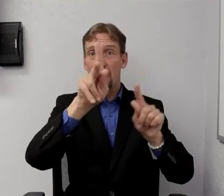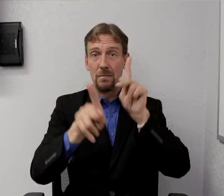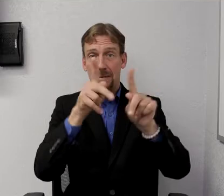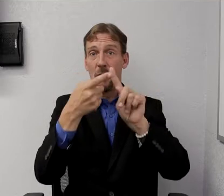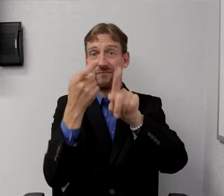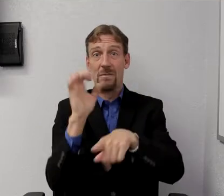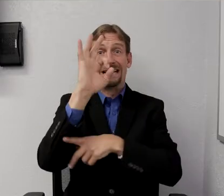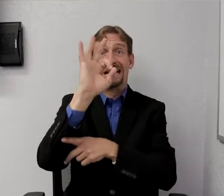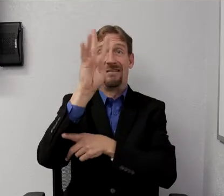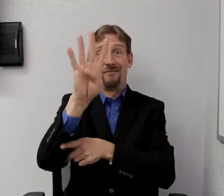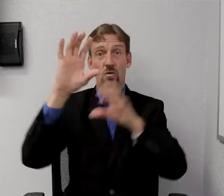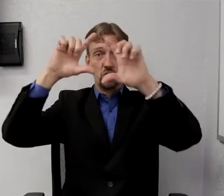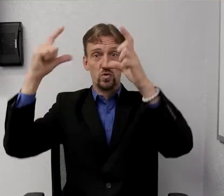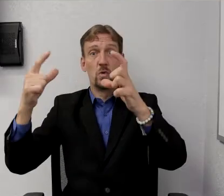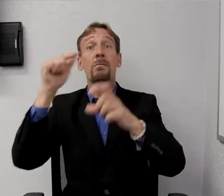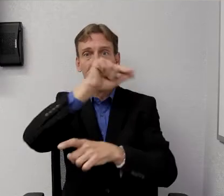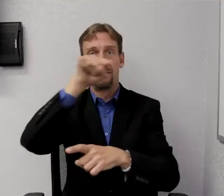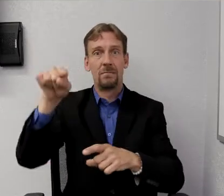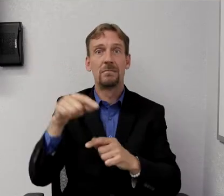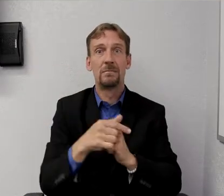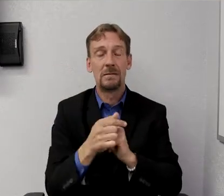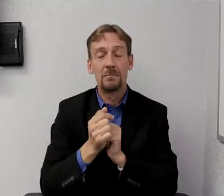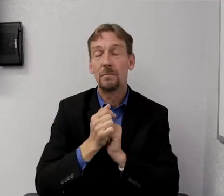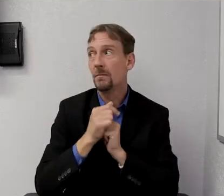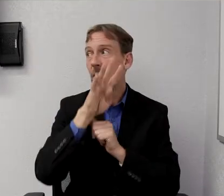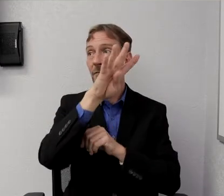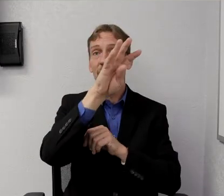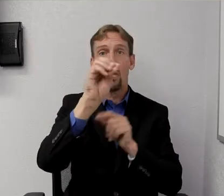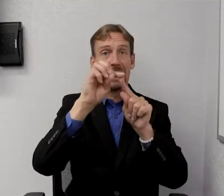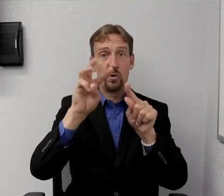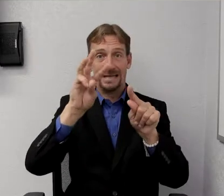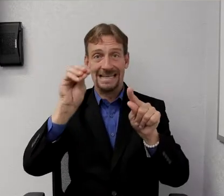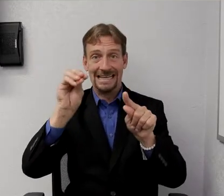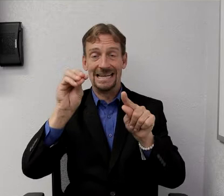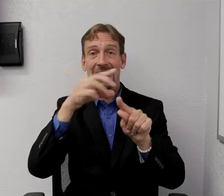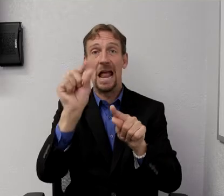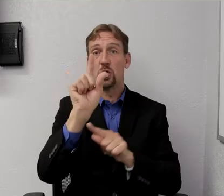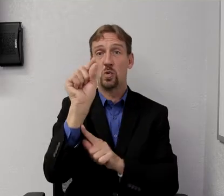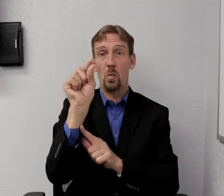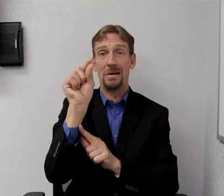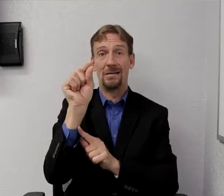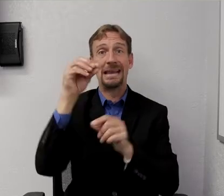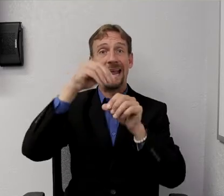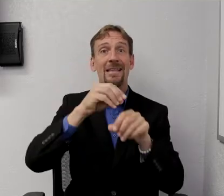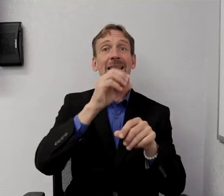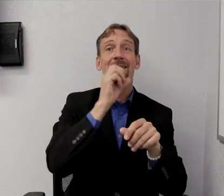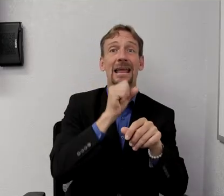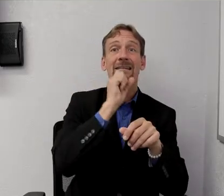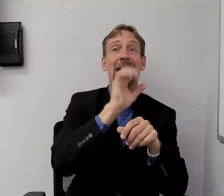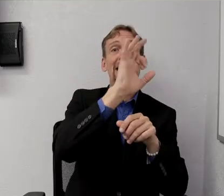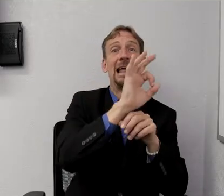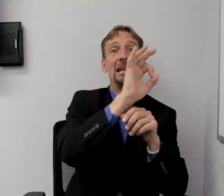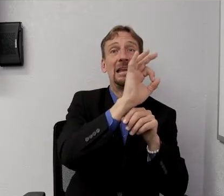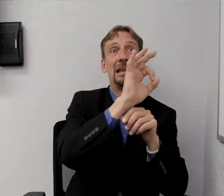group, another 26 in the 40 to 60 age group, and 20 of the 94